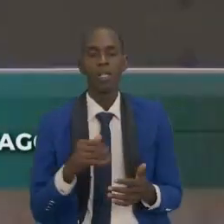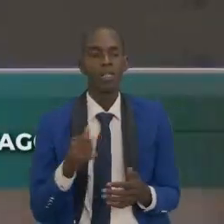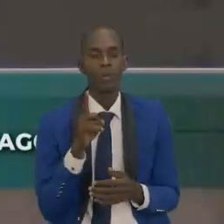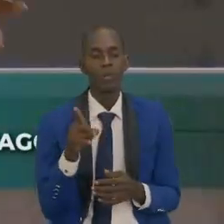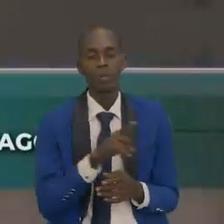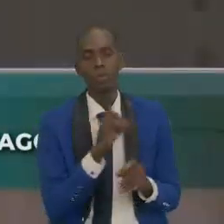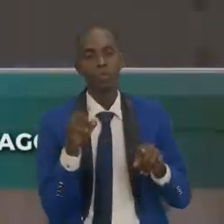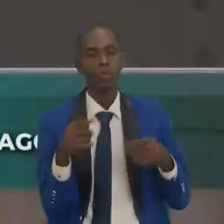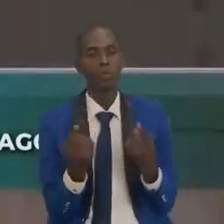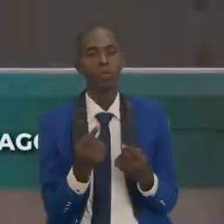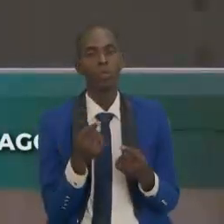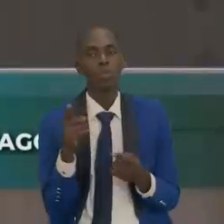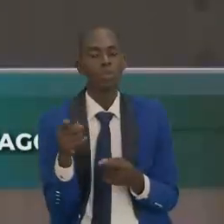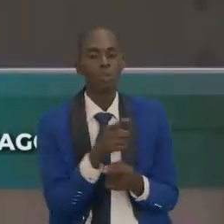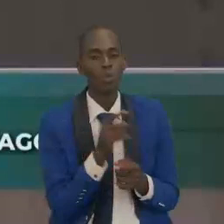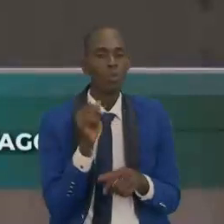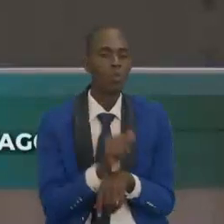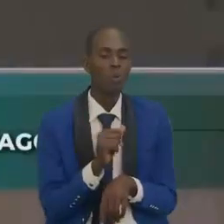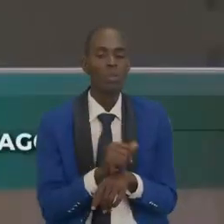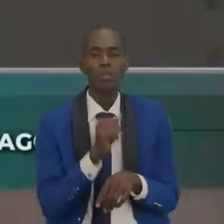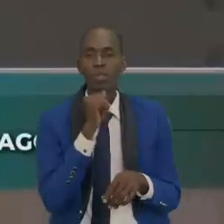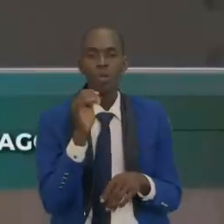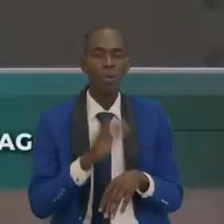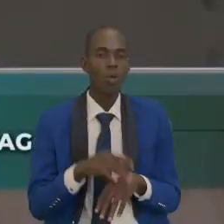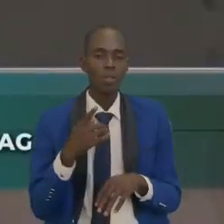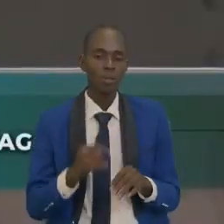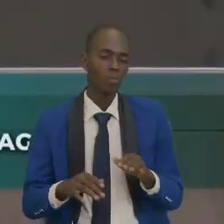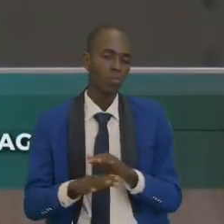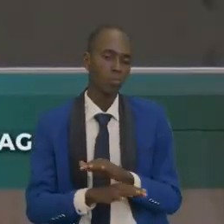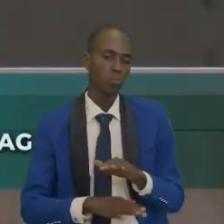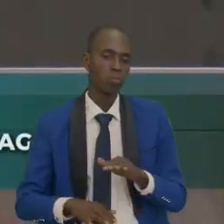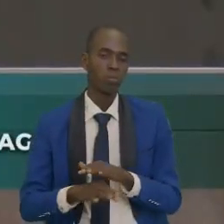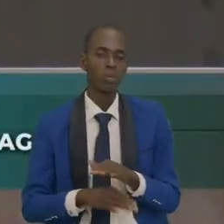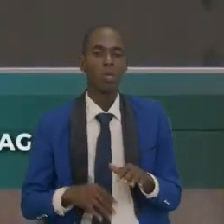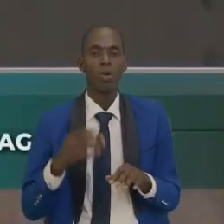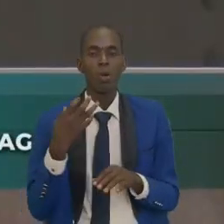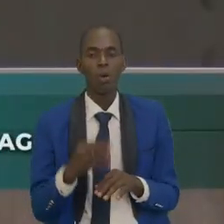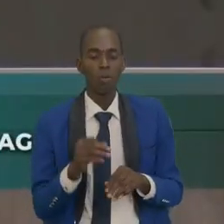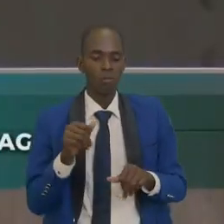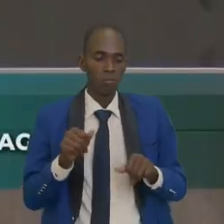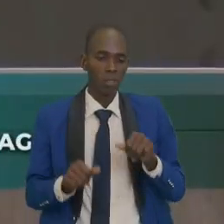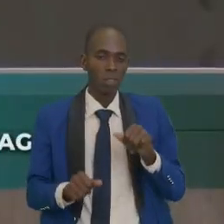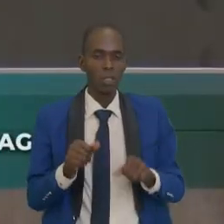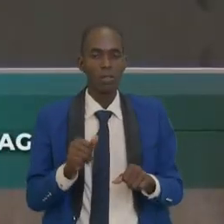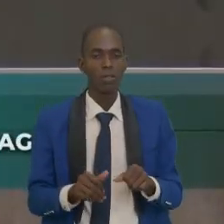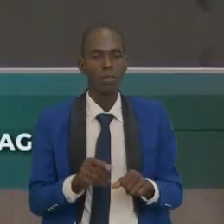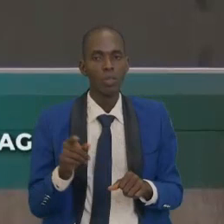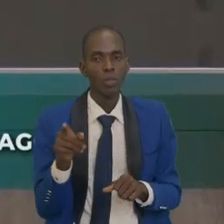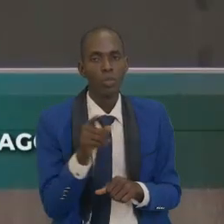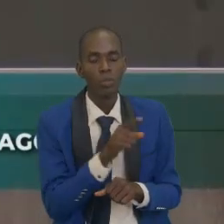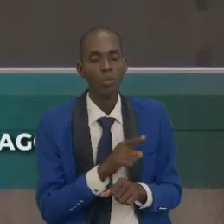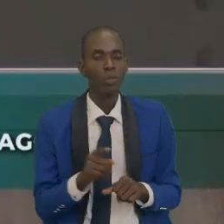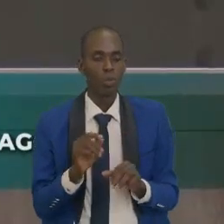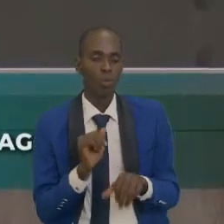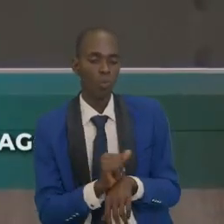your preach not on the basis or from belief your preach on the basis